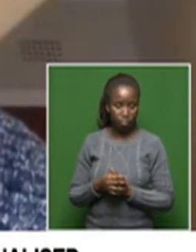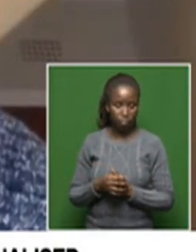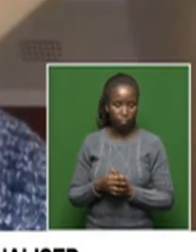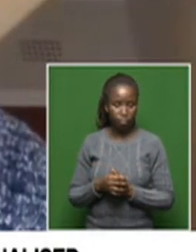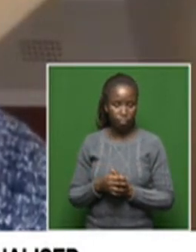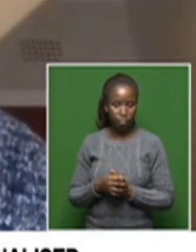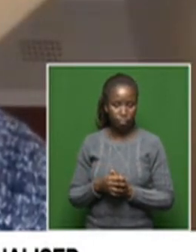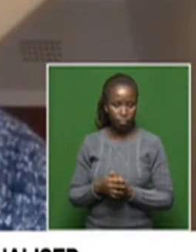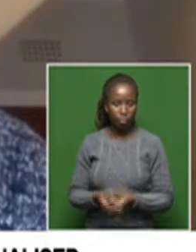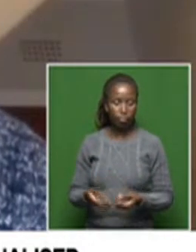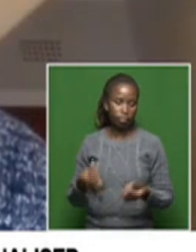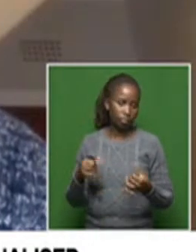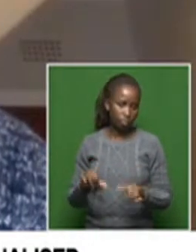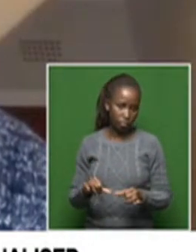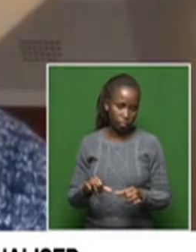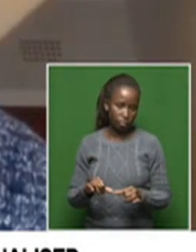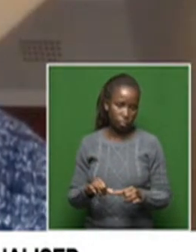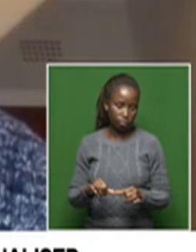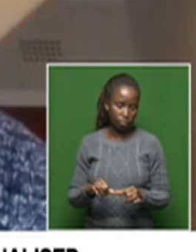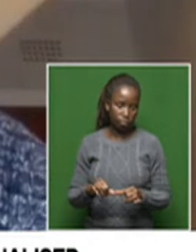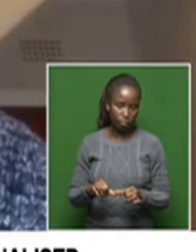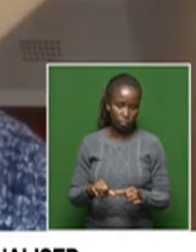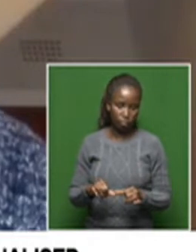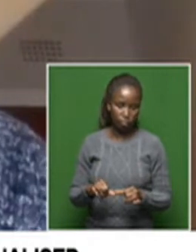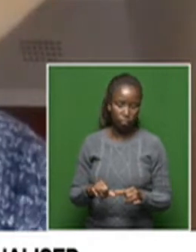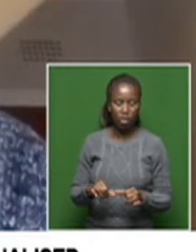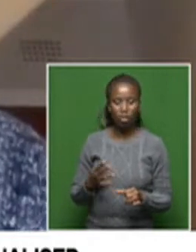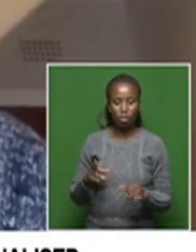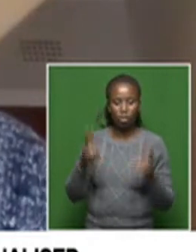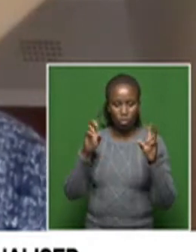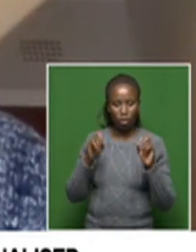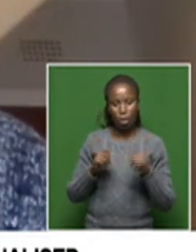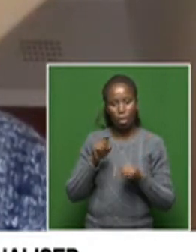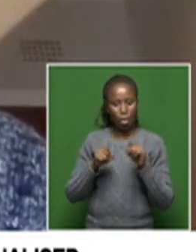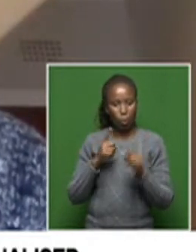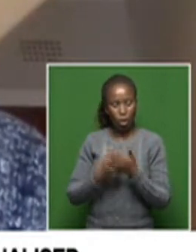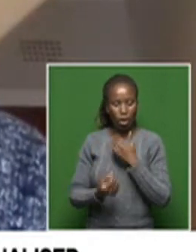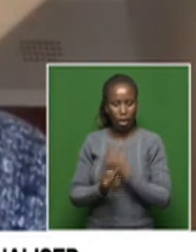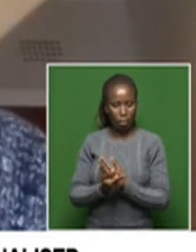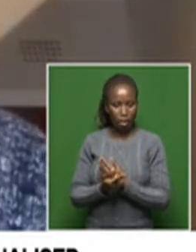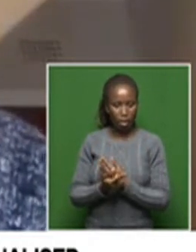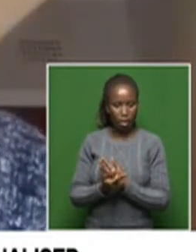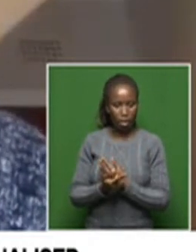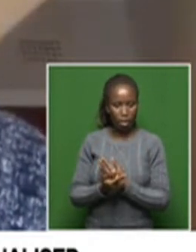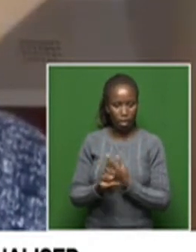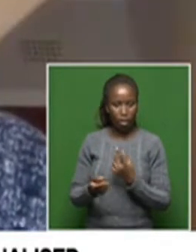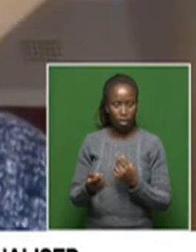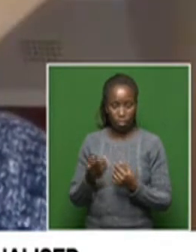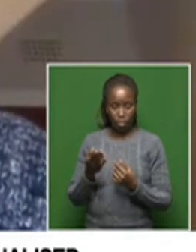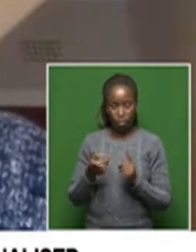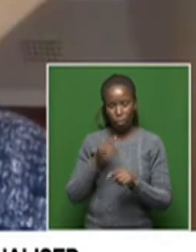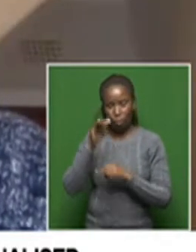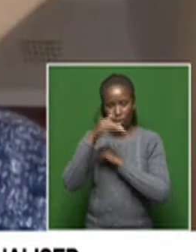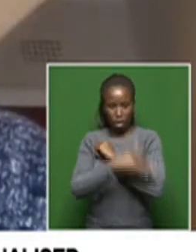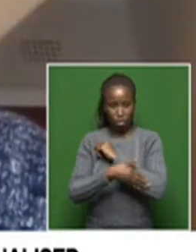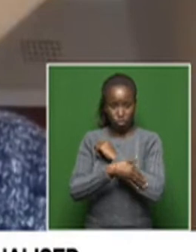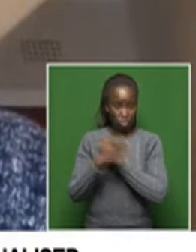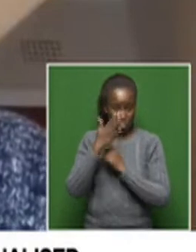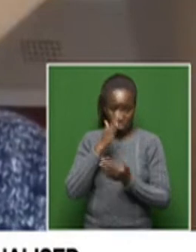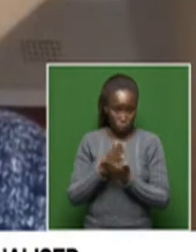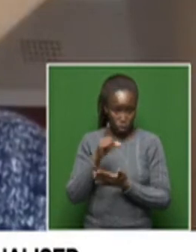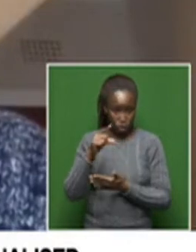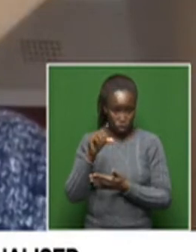And then also perhaps on the allegations of what's happening at the border. I don't know if the DG is able.